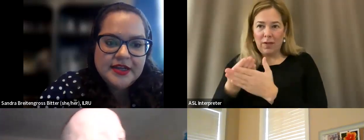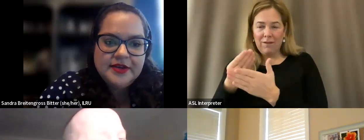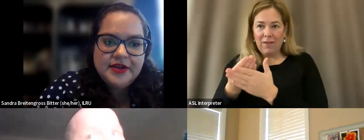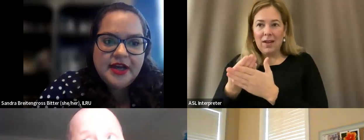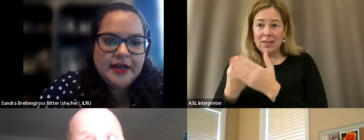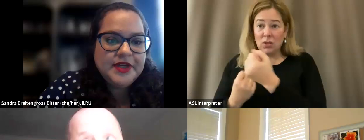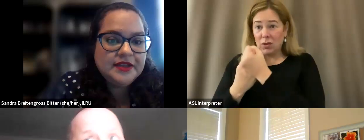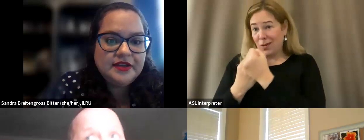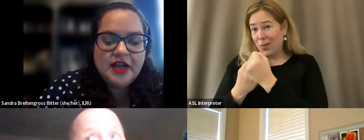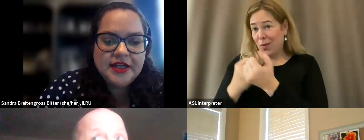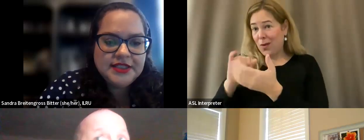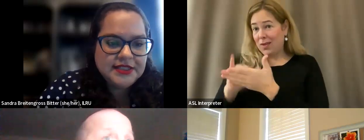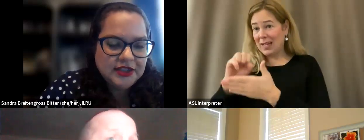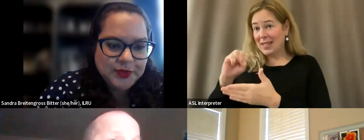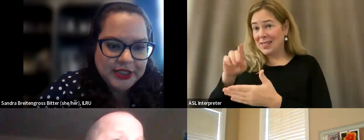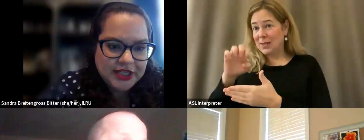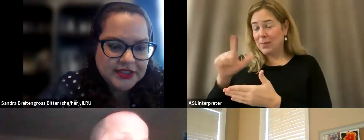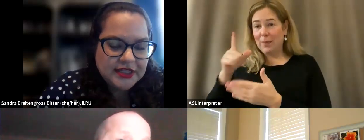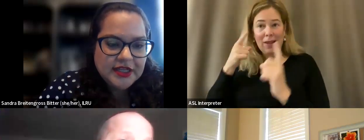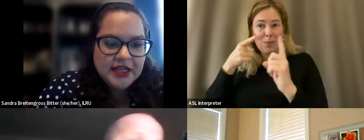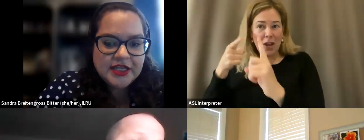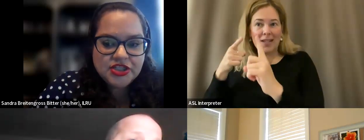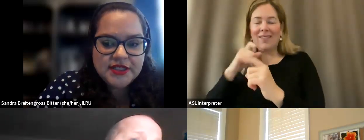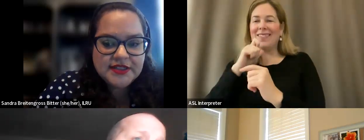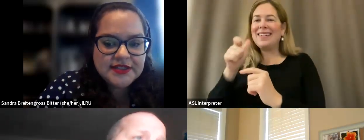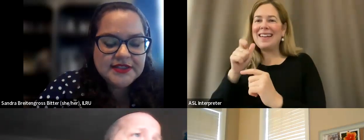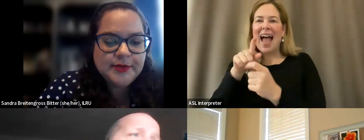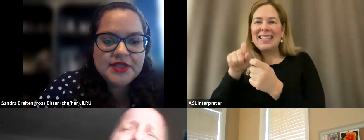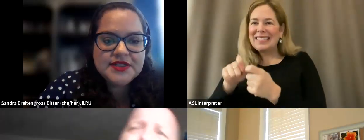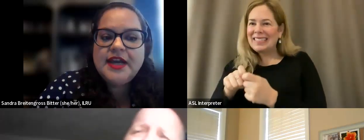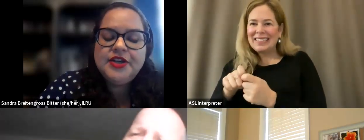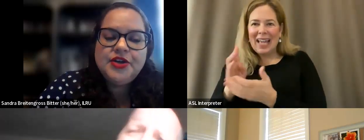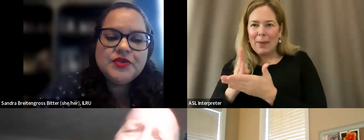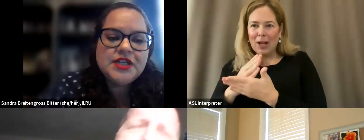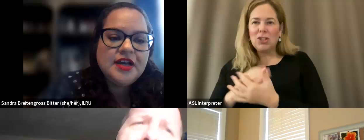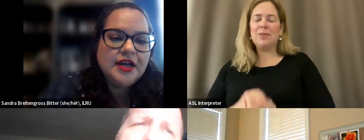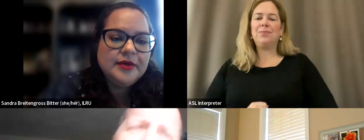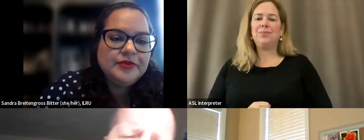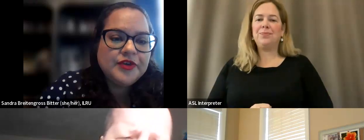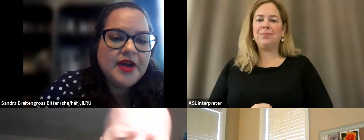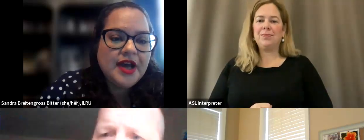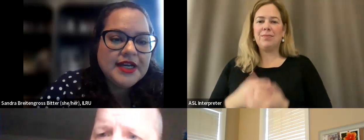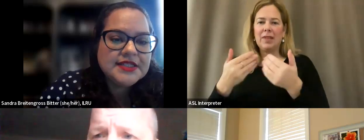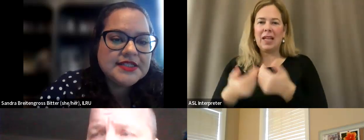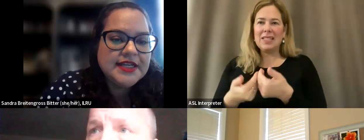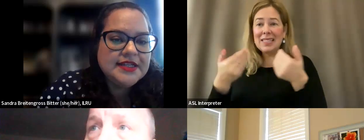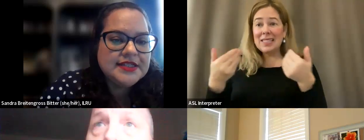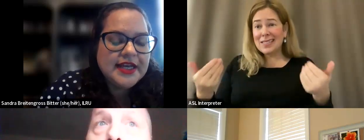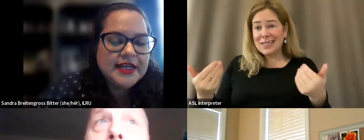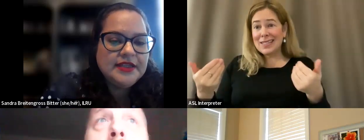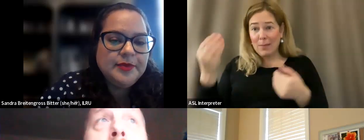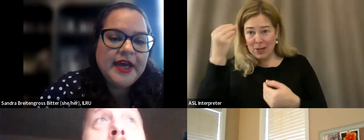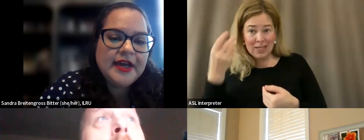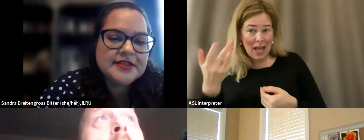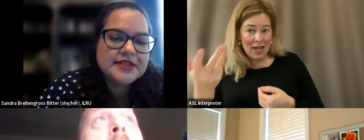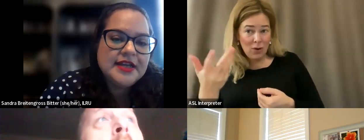objectives, not a detailed budget. And just as a separate side note from us is